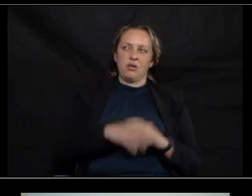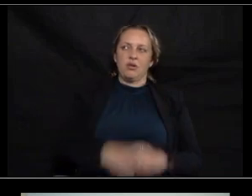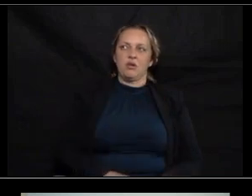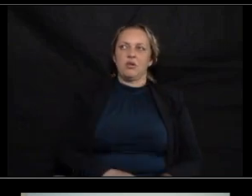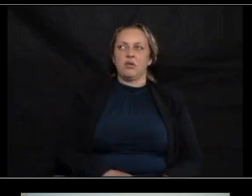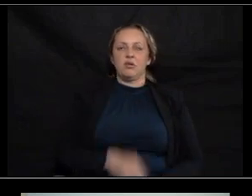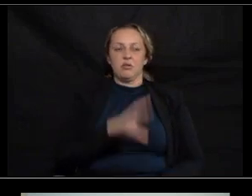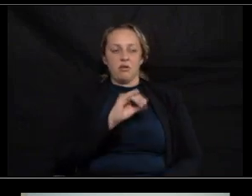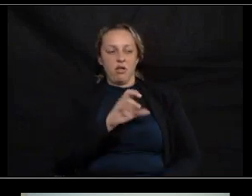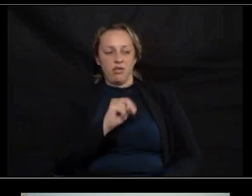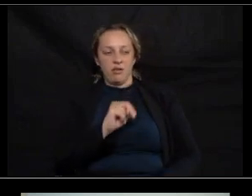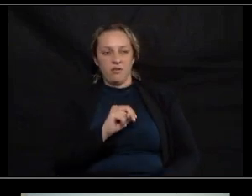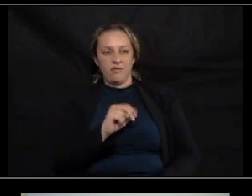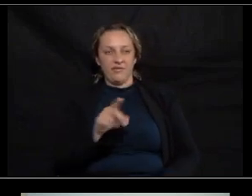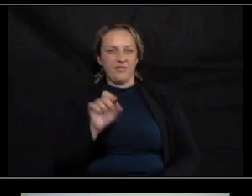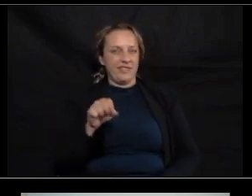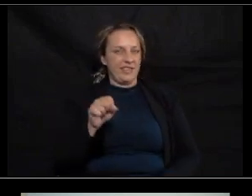Colin.